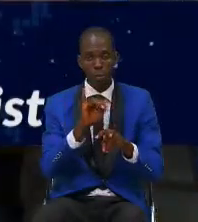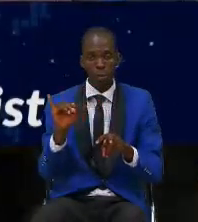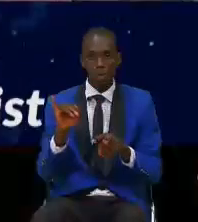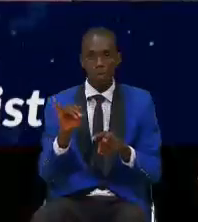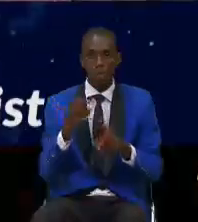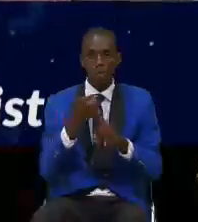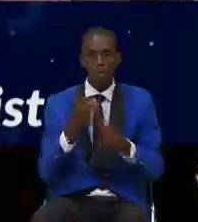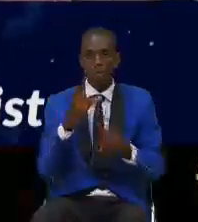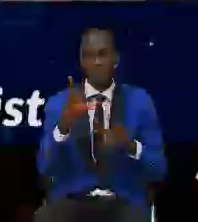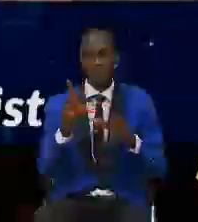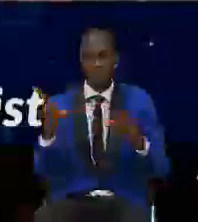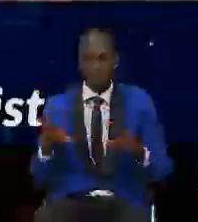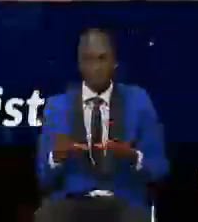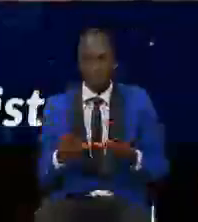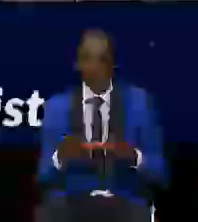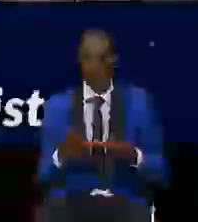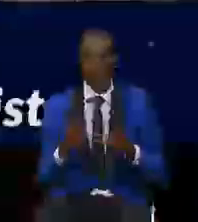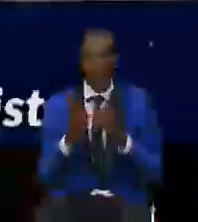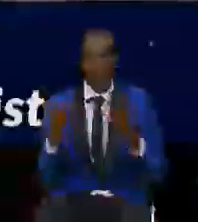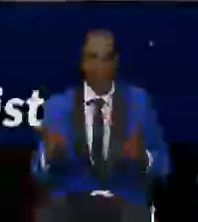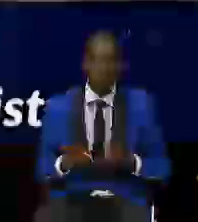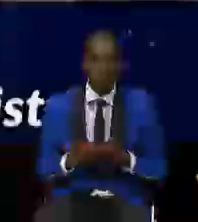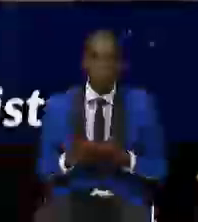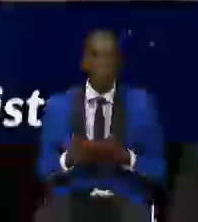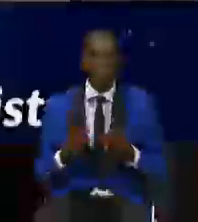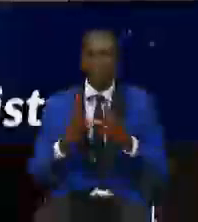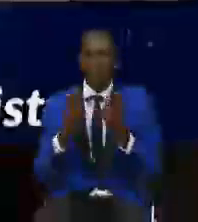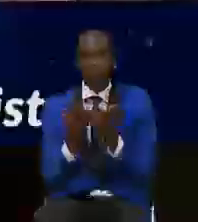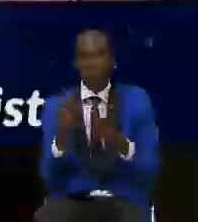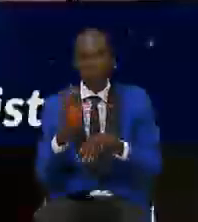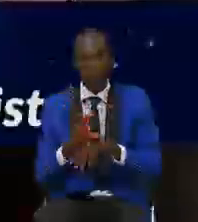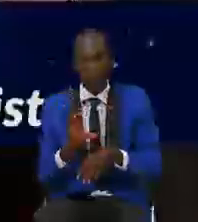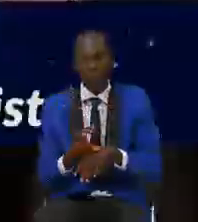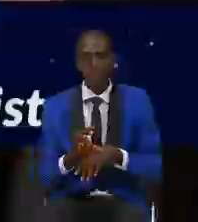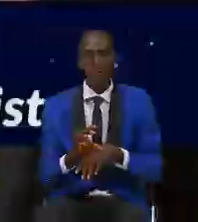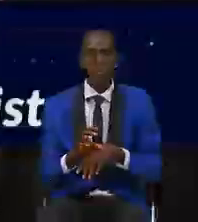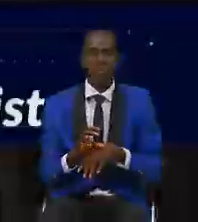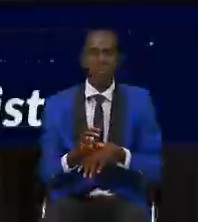the WhatsApp telephone line, to send in your details. And the number is